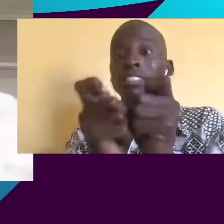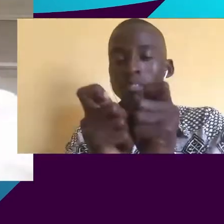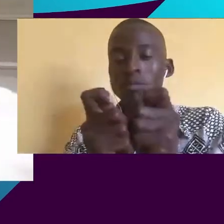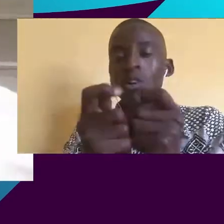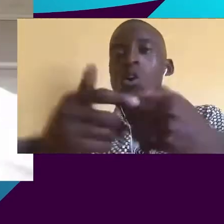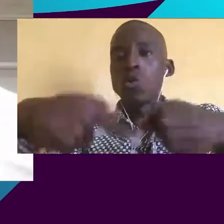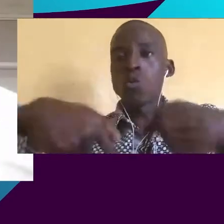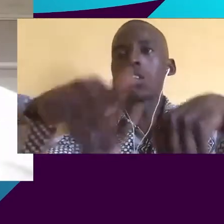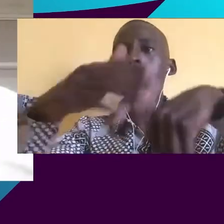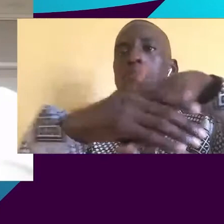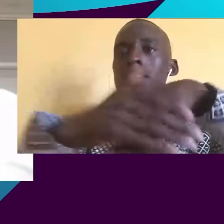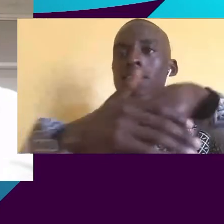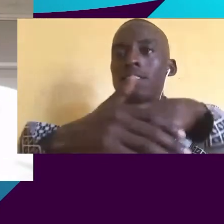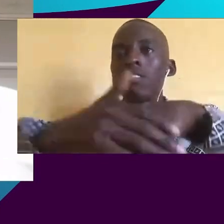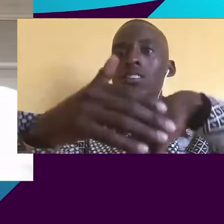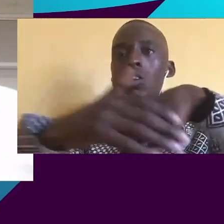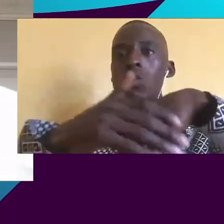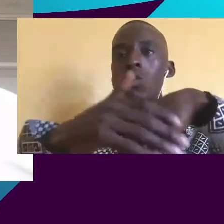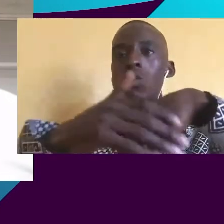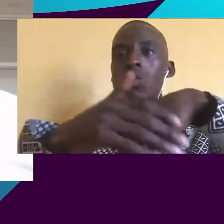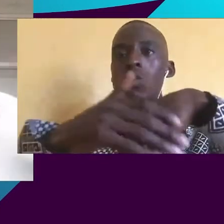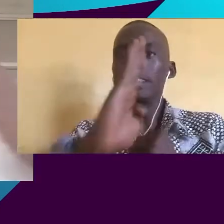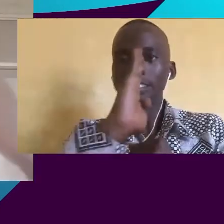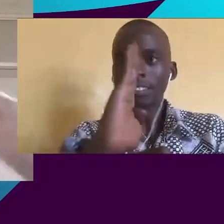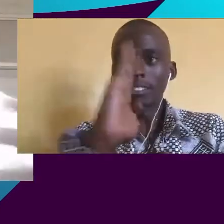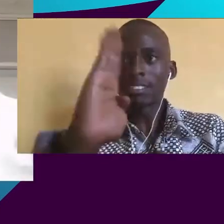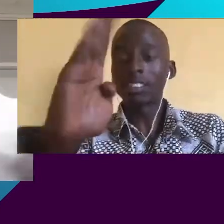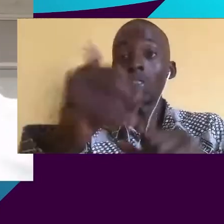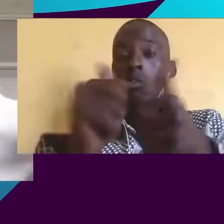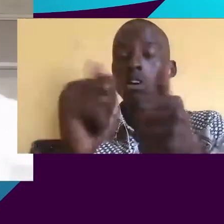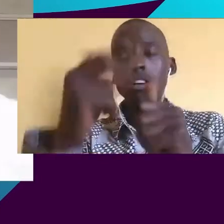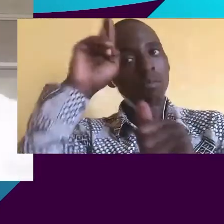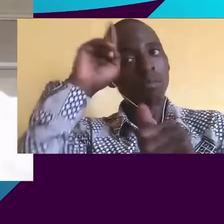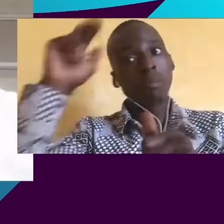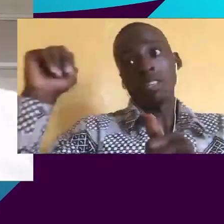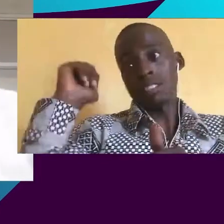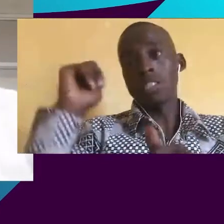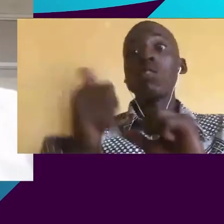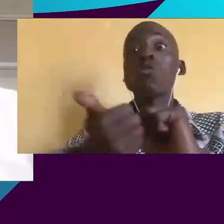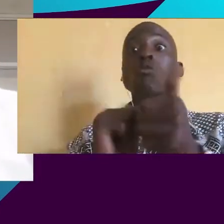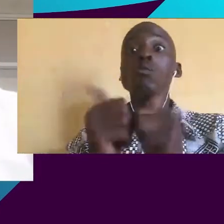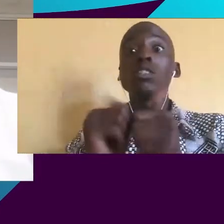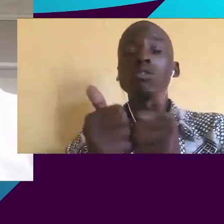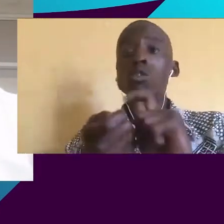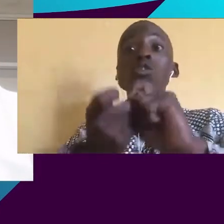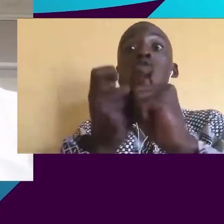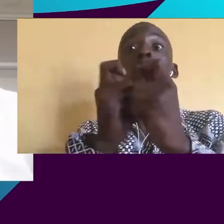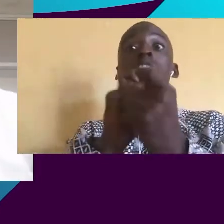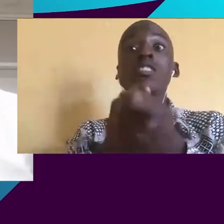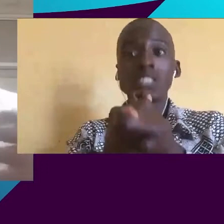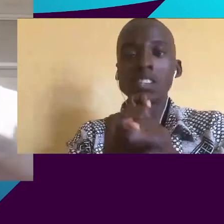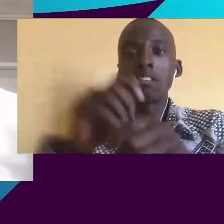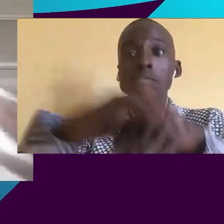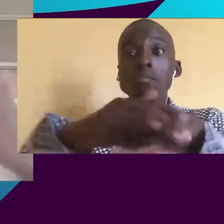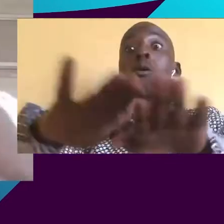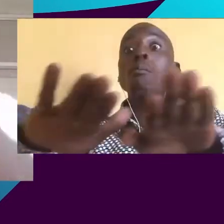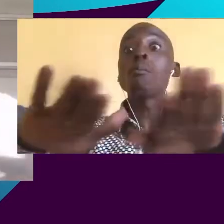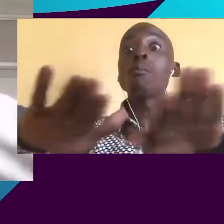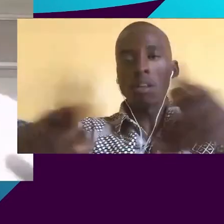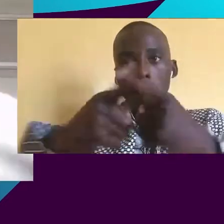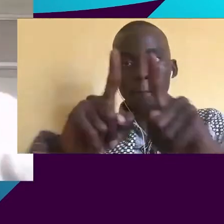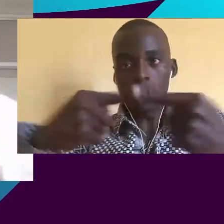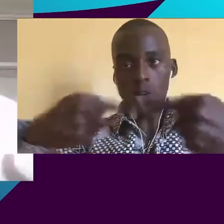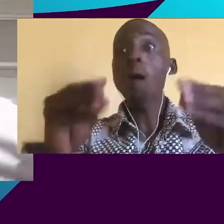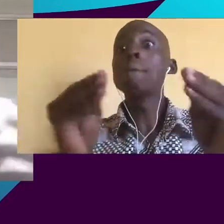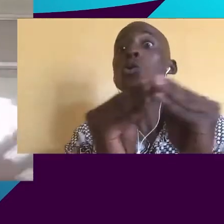We play many Sundays. And I remember yesterday we had a game and we had to change on the pitch. But we are boys. We could